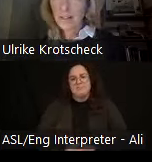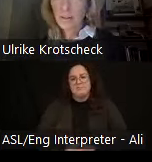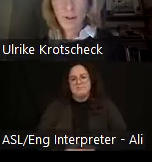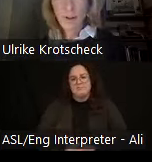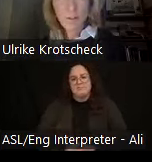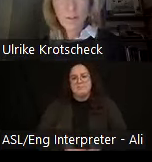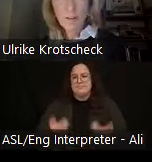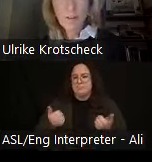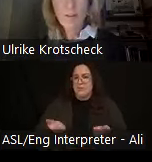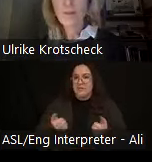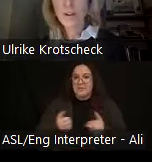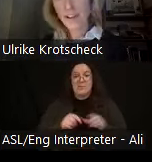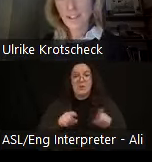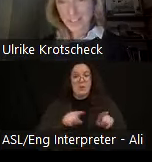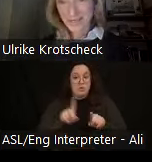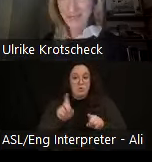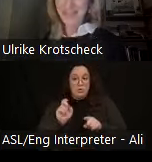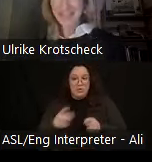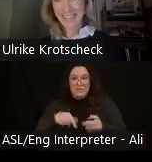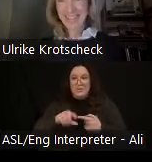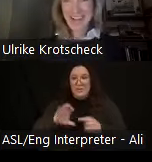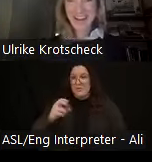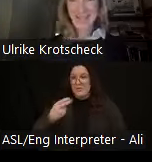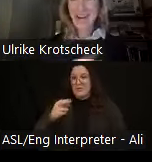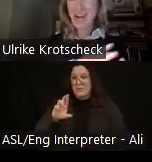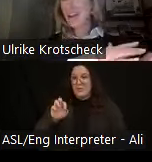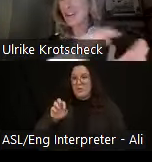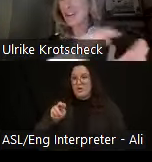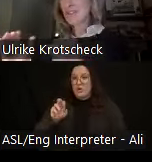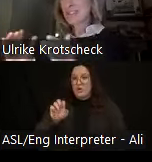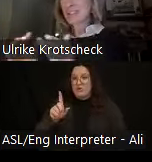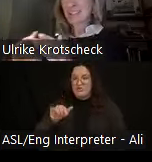Great. Then there was also a question about chronology.